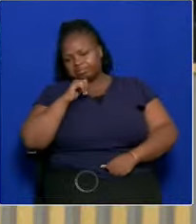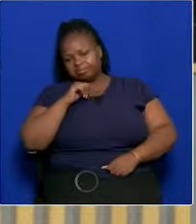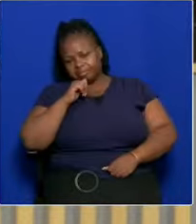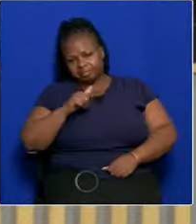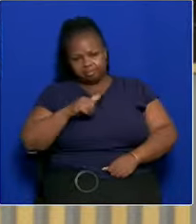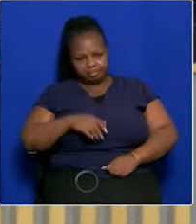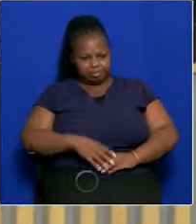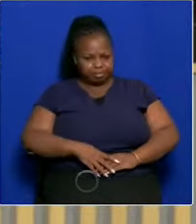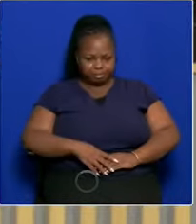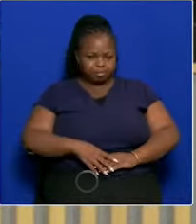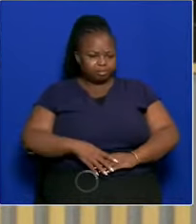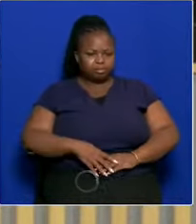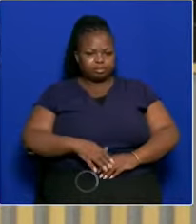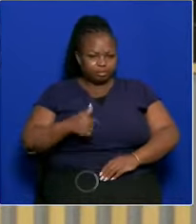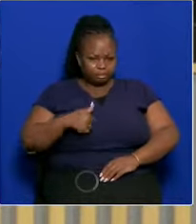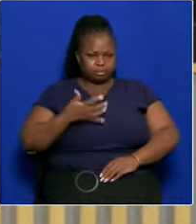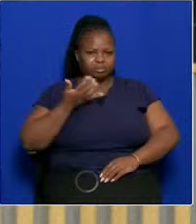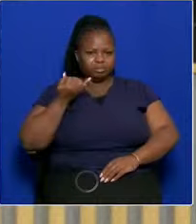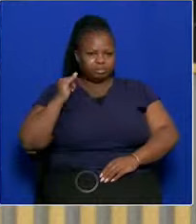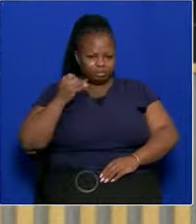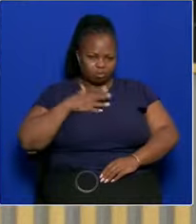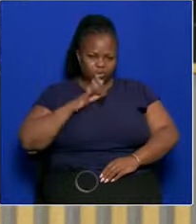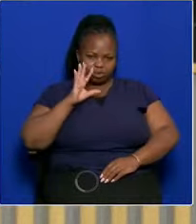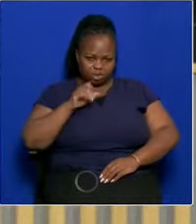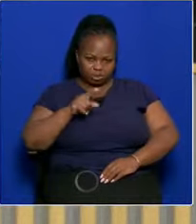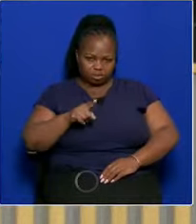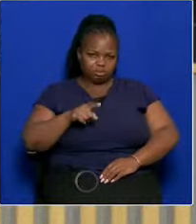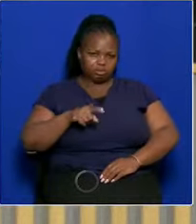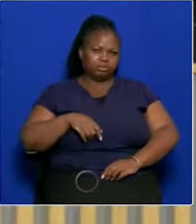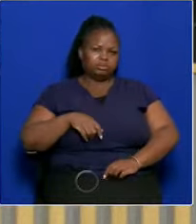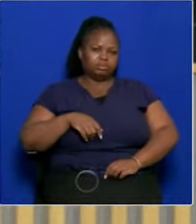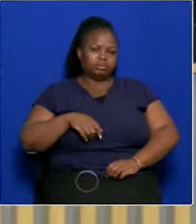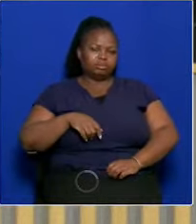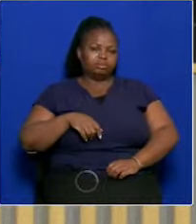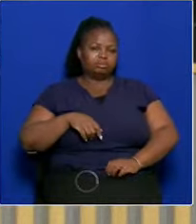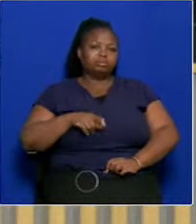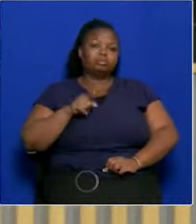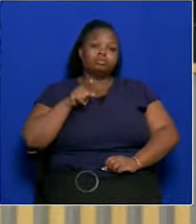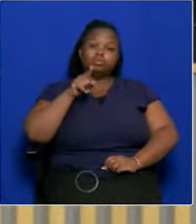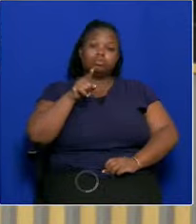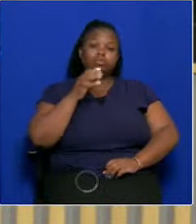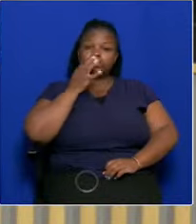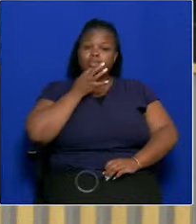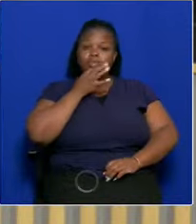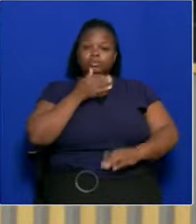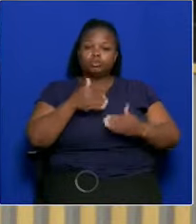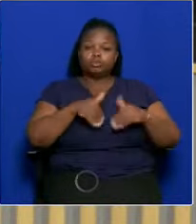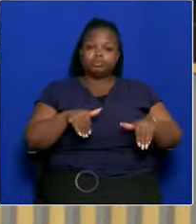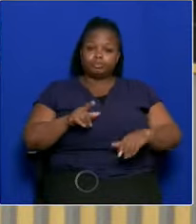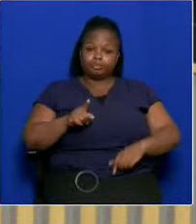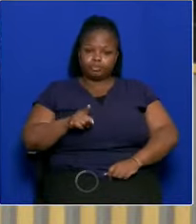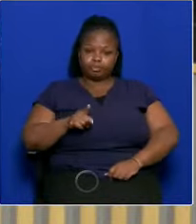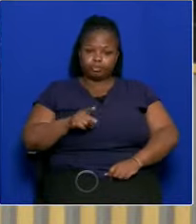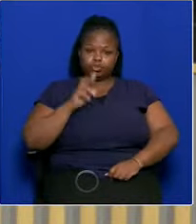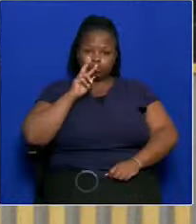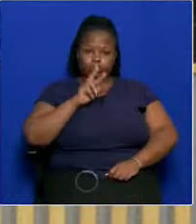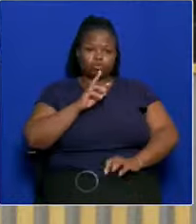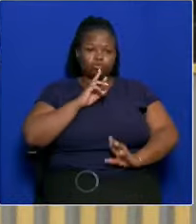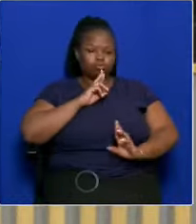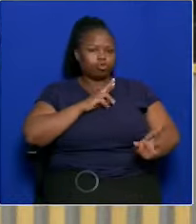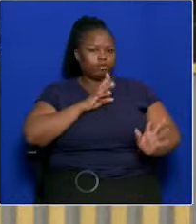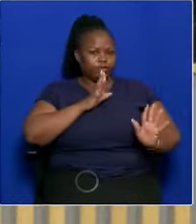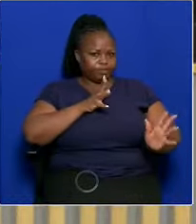what I want to raise with you. Yes. That you had nothing to do with it. You saw it reported, the